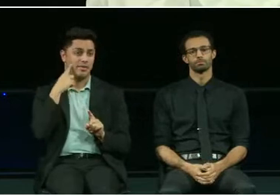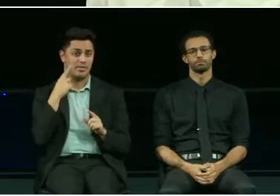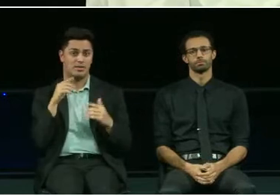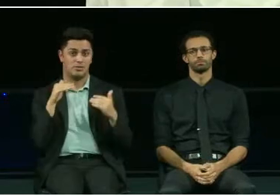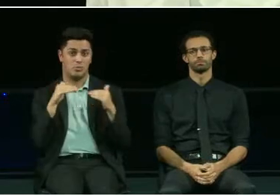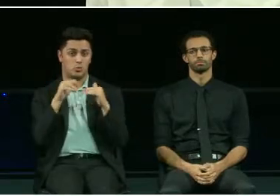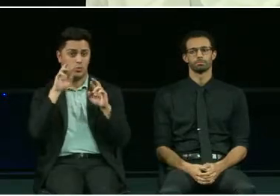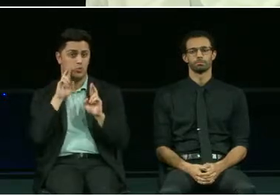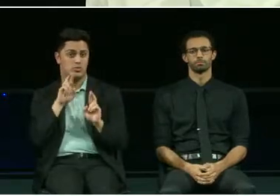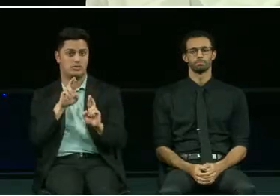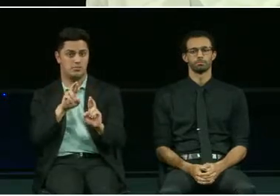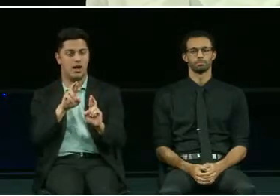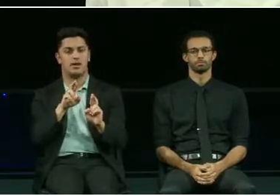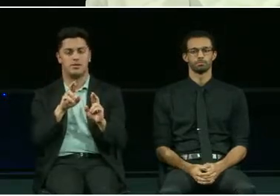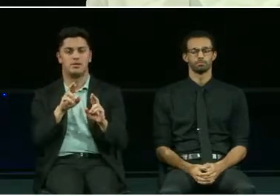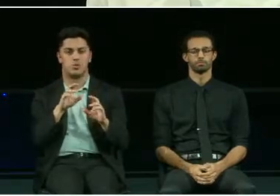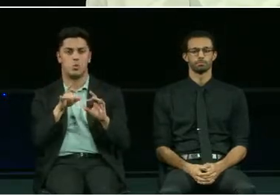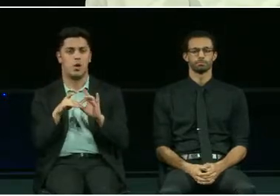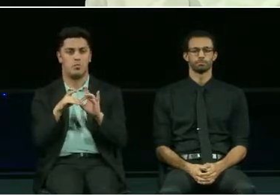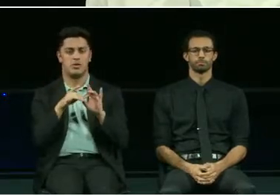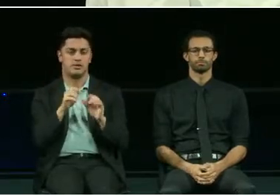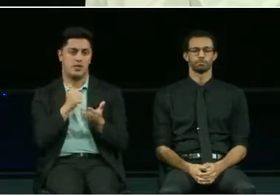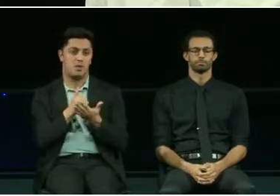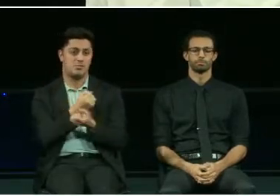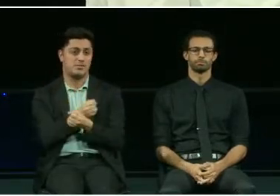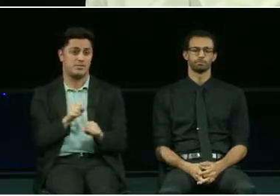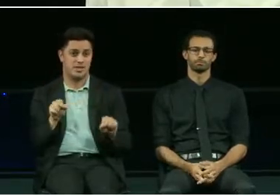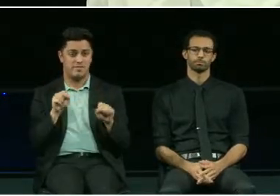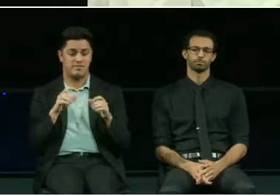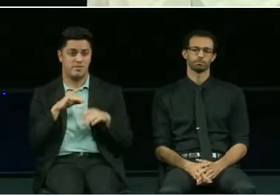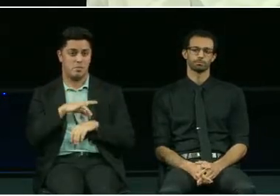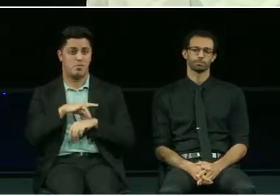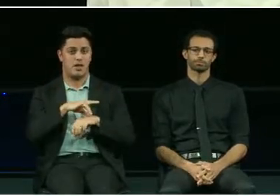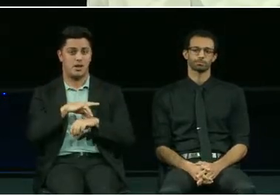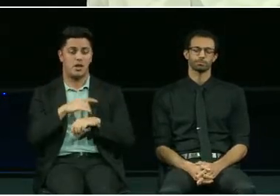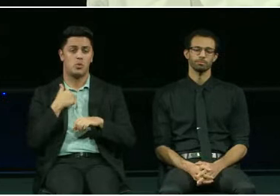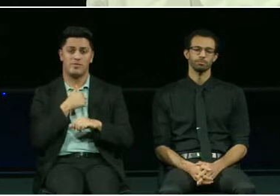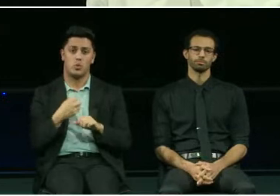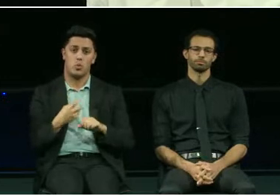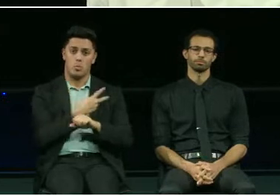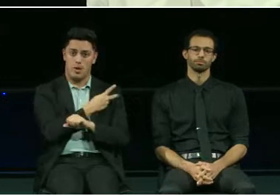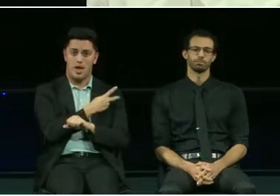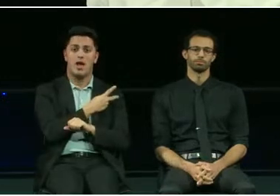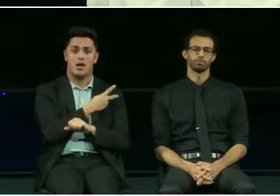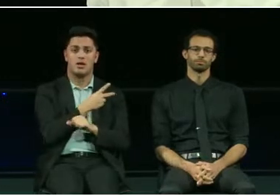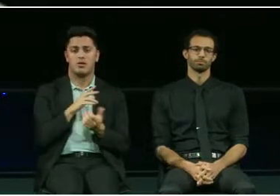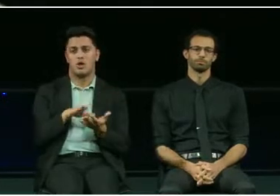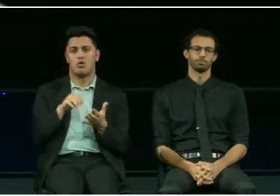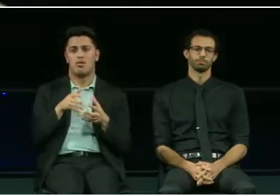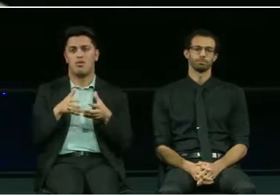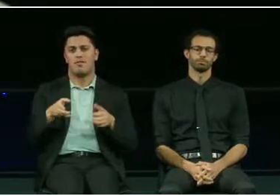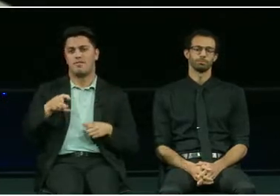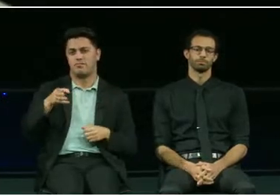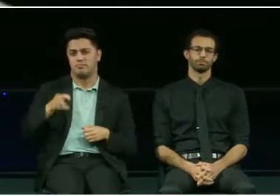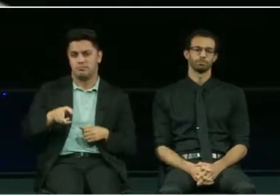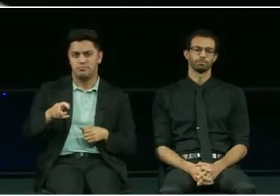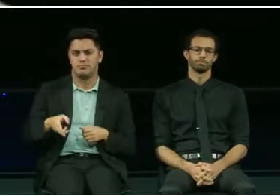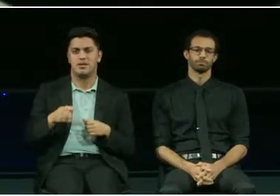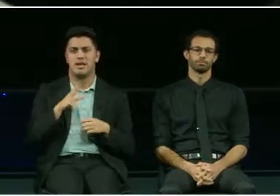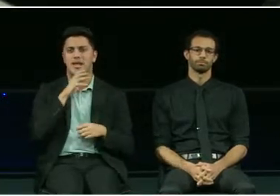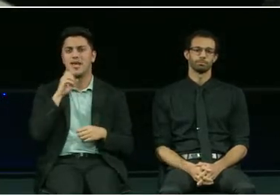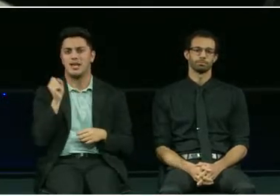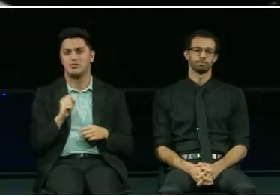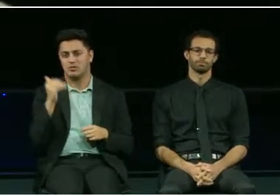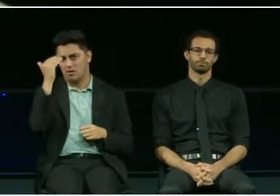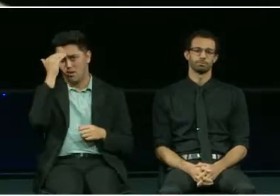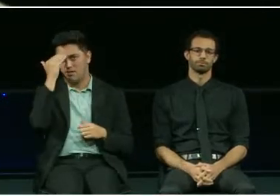and cooperation, can we help save the planet? And I think we really need to go back and learn so much of the ancient knowledge instead of